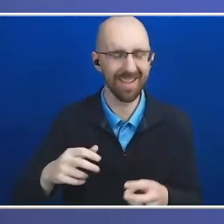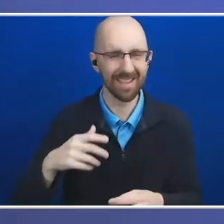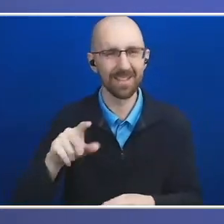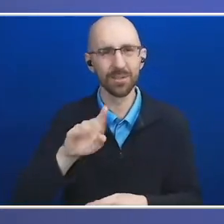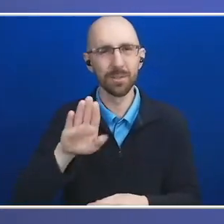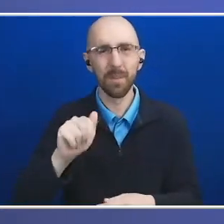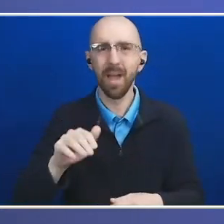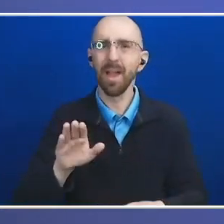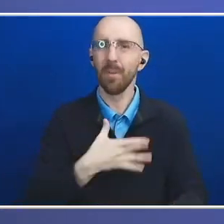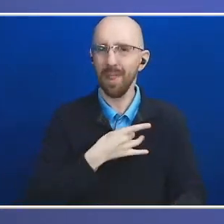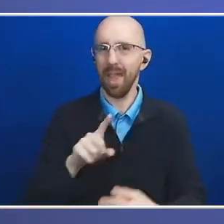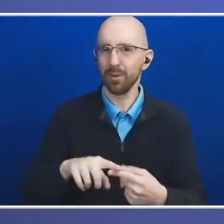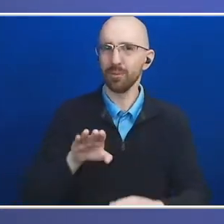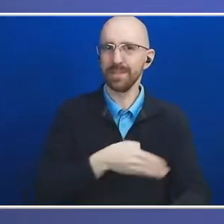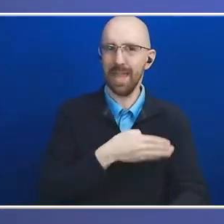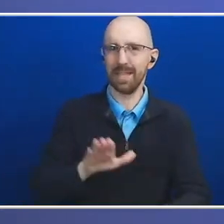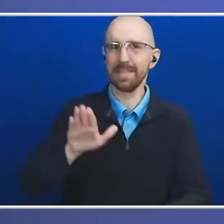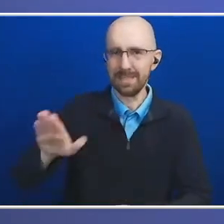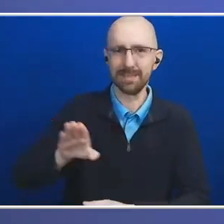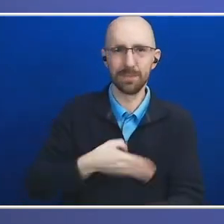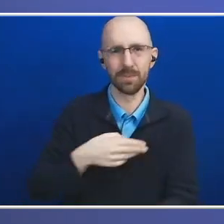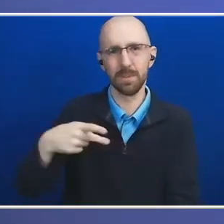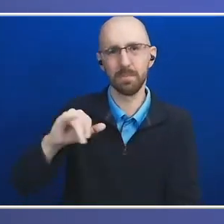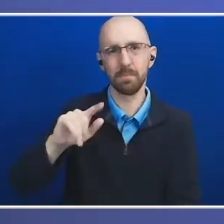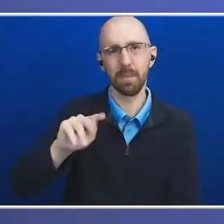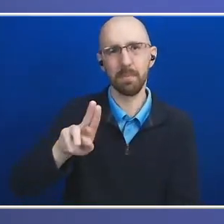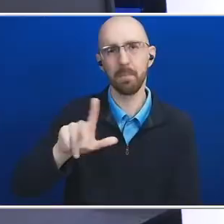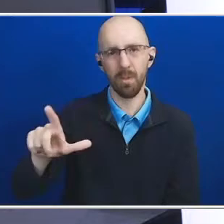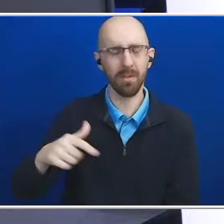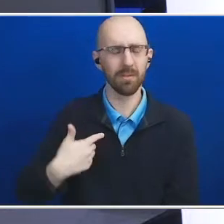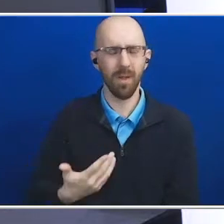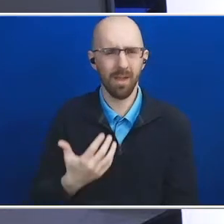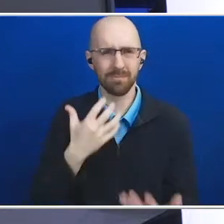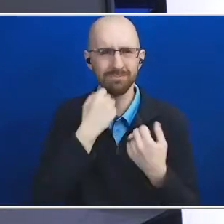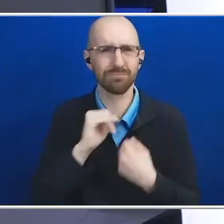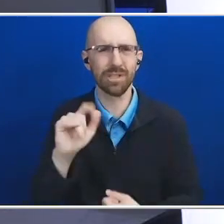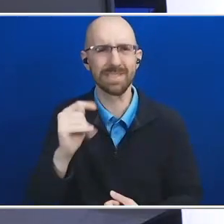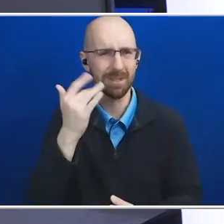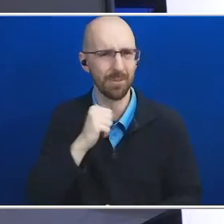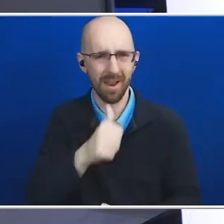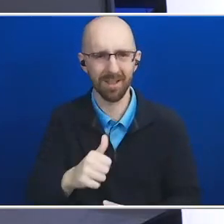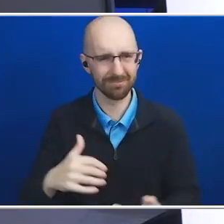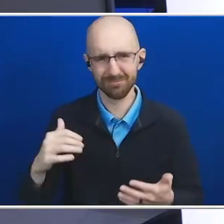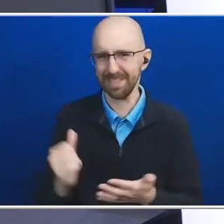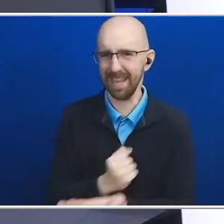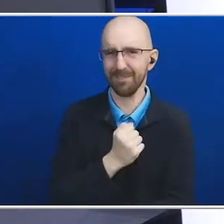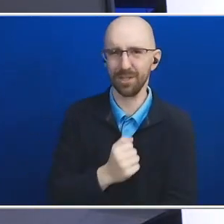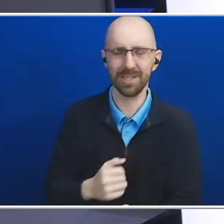to Pitbull. And so why not? We'll embrace it. Just get after it. Let's talk about the hair. That